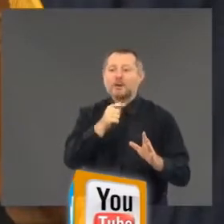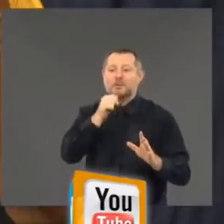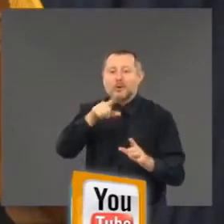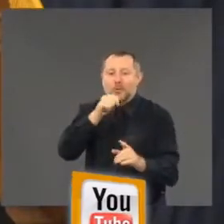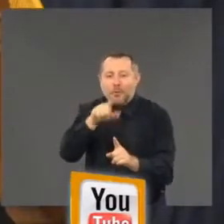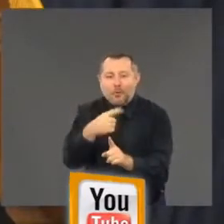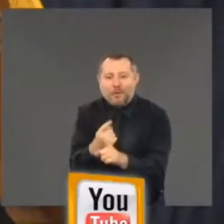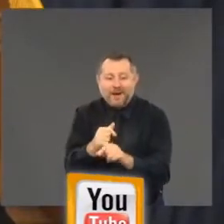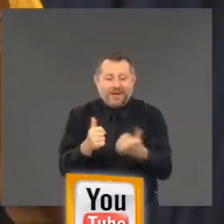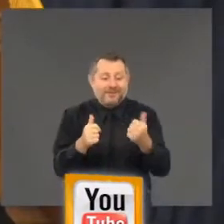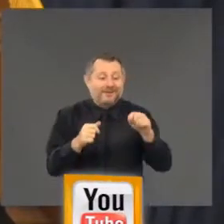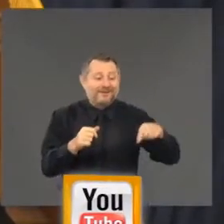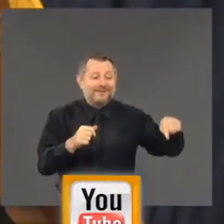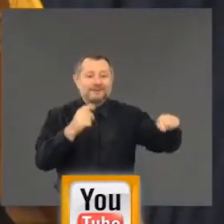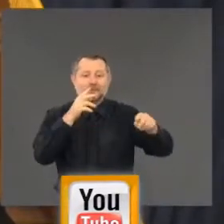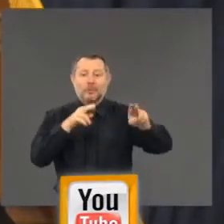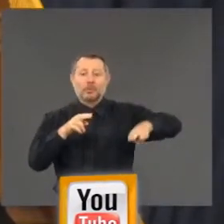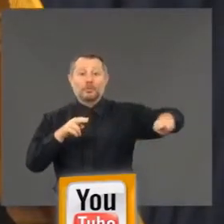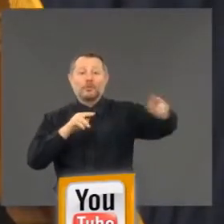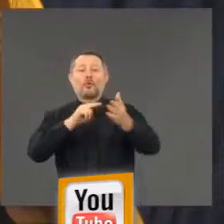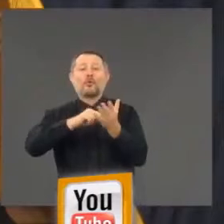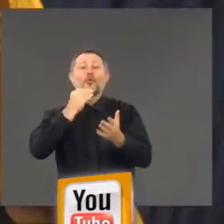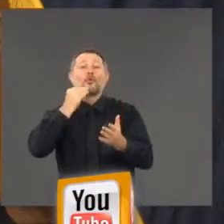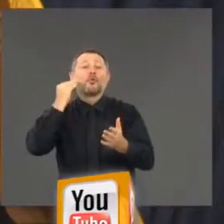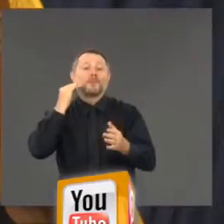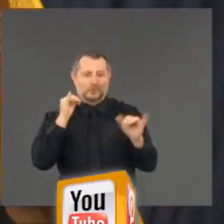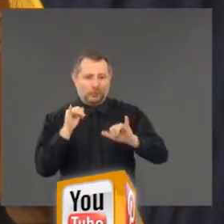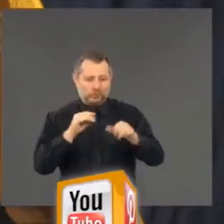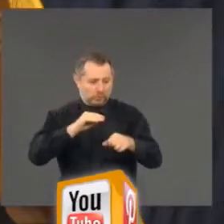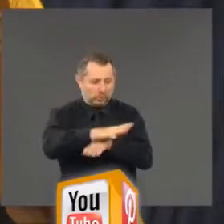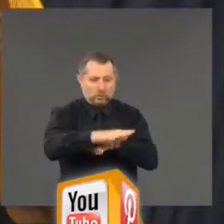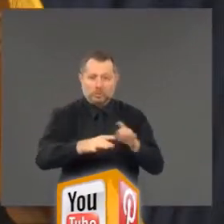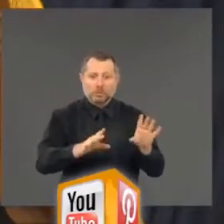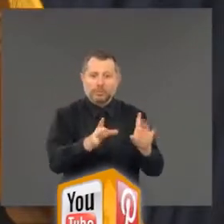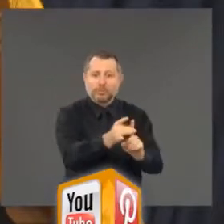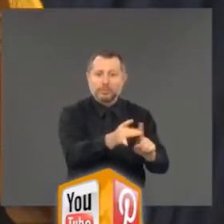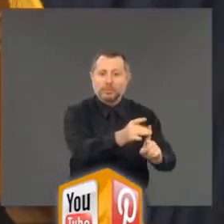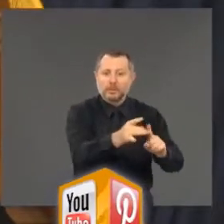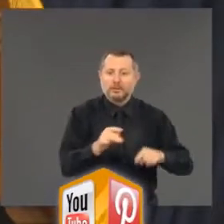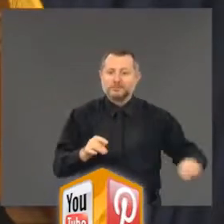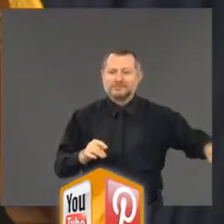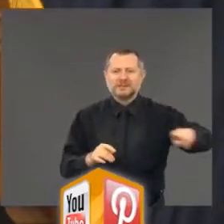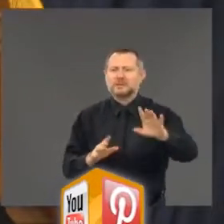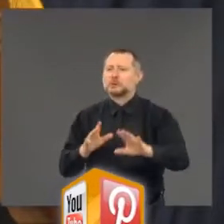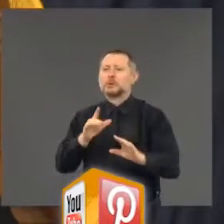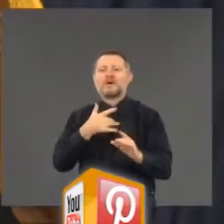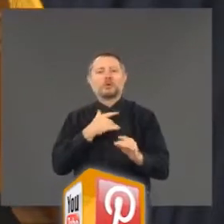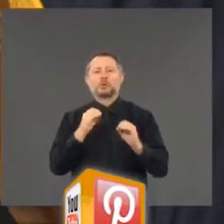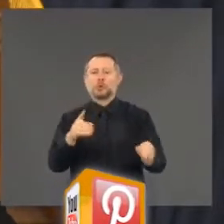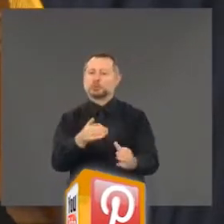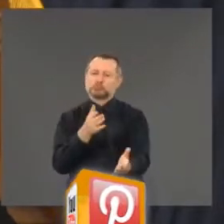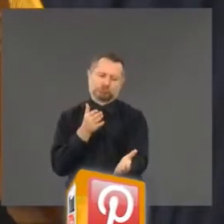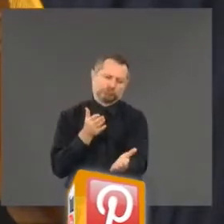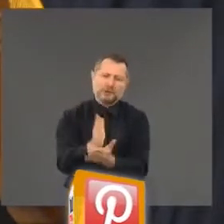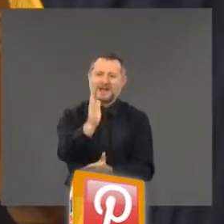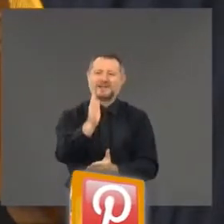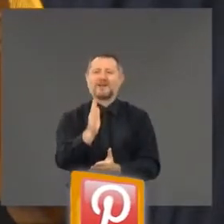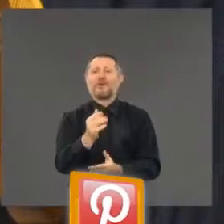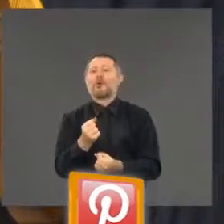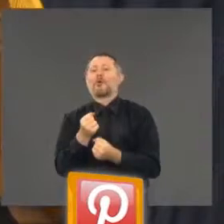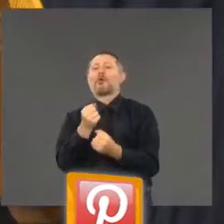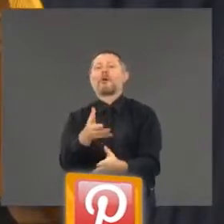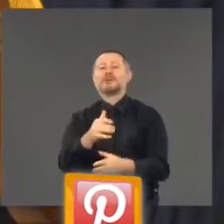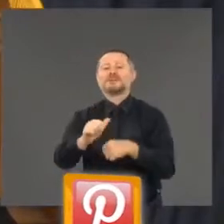in that nursing home also. And your right to endanger their lives. But everybody